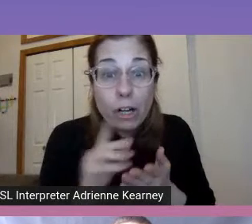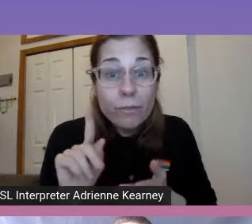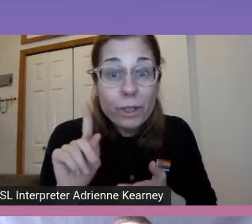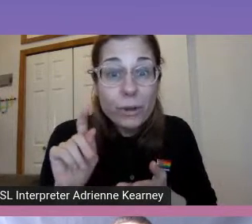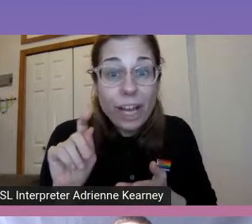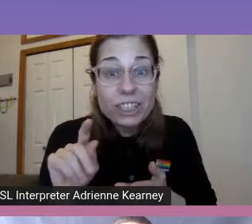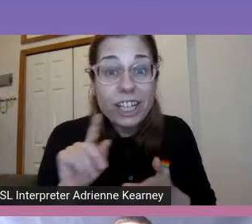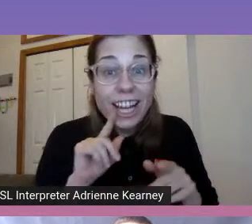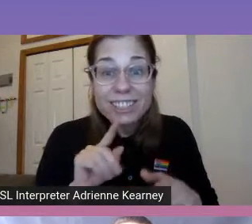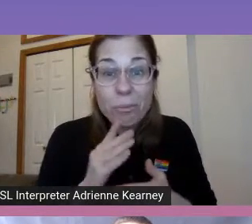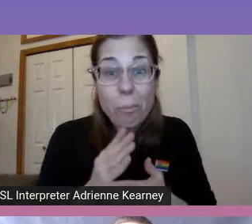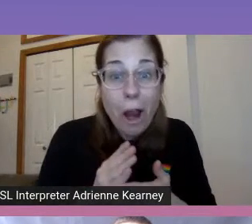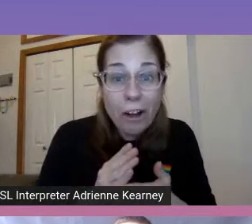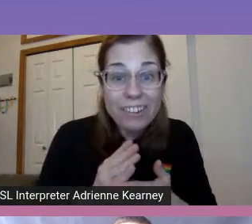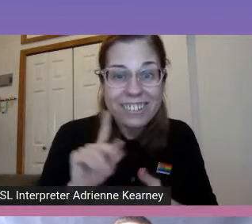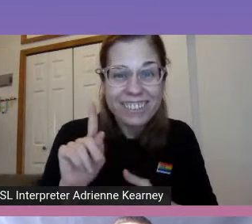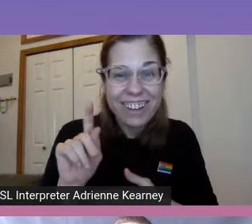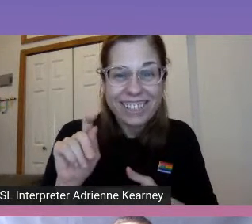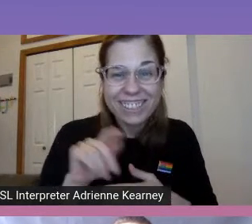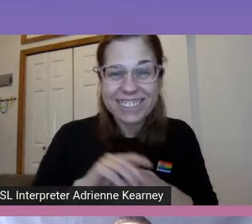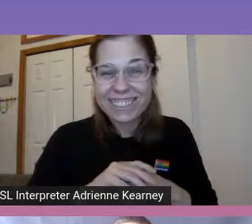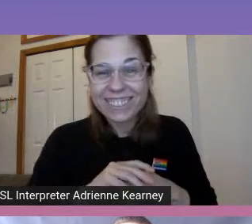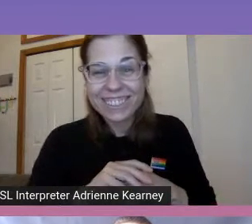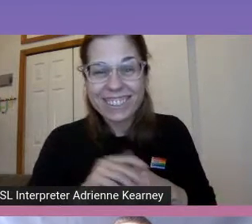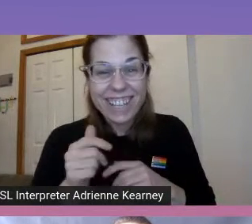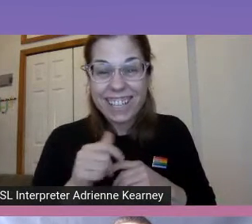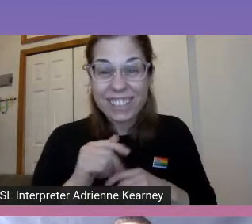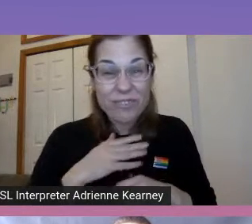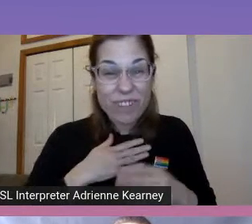Thanks, Lynette, again for another great question.